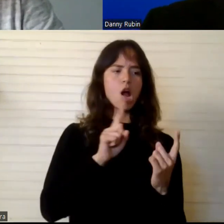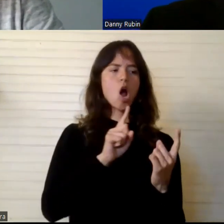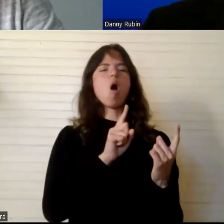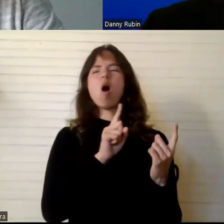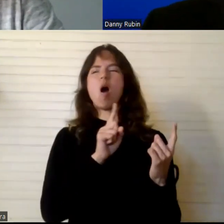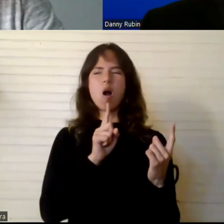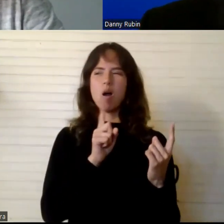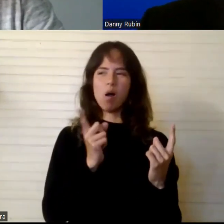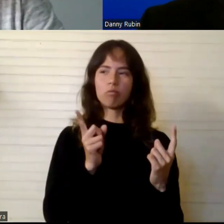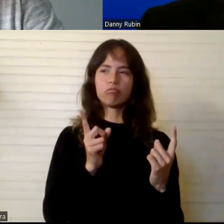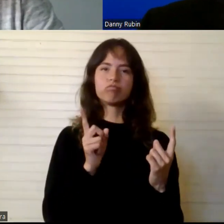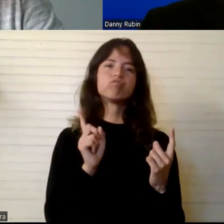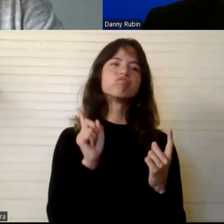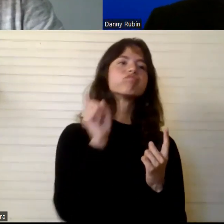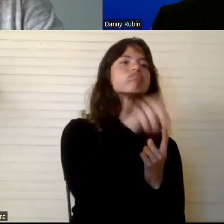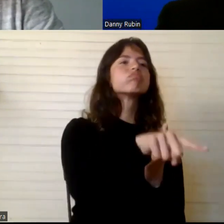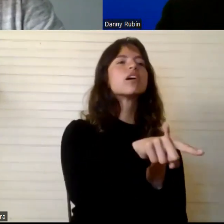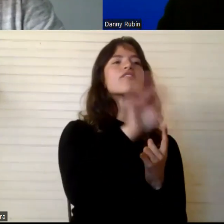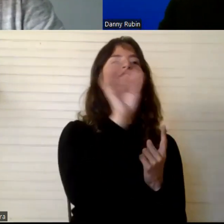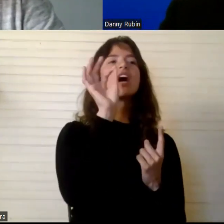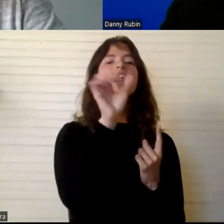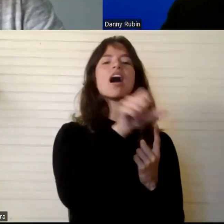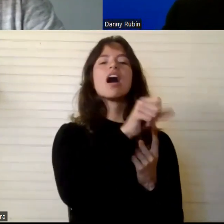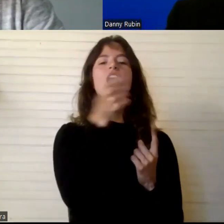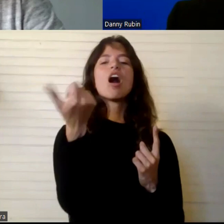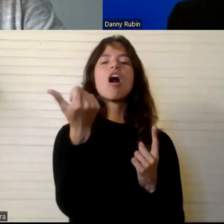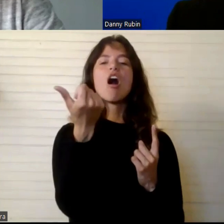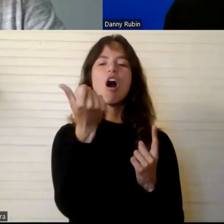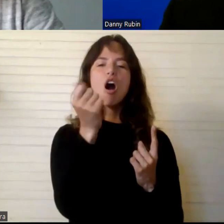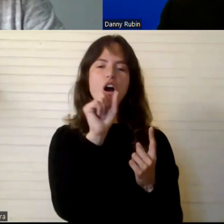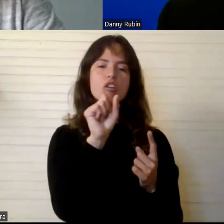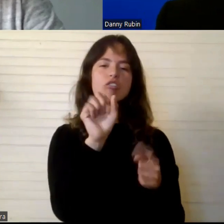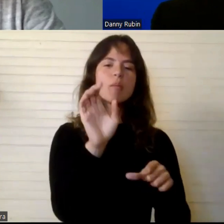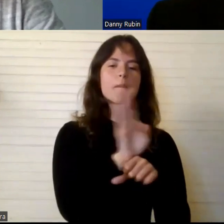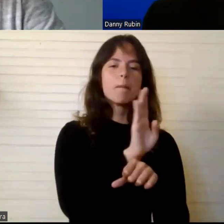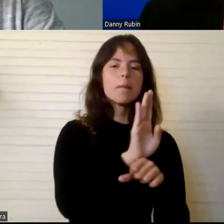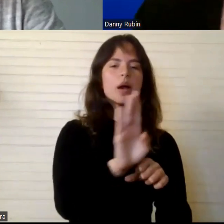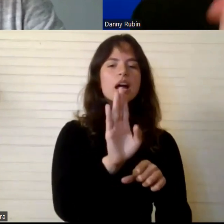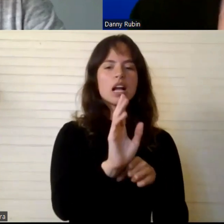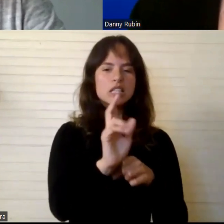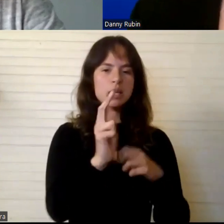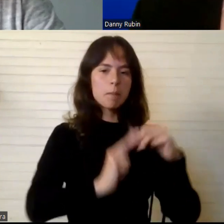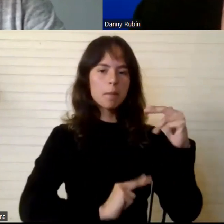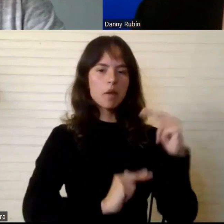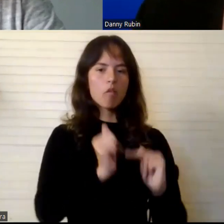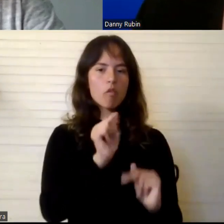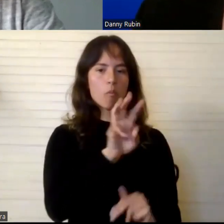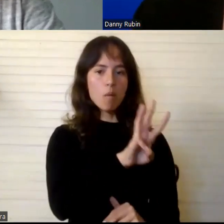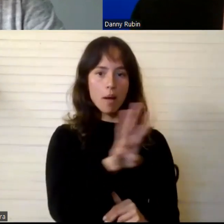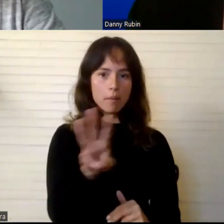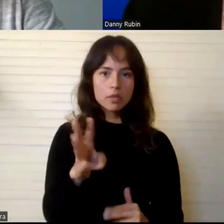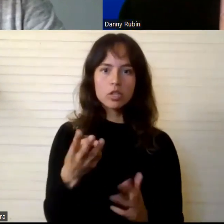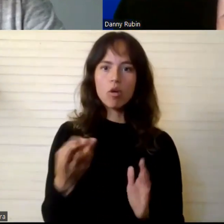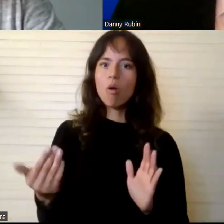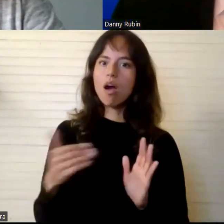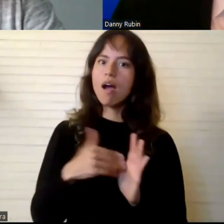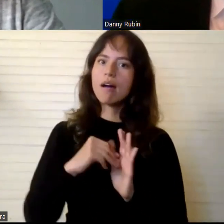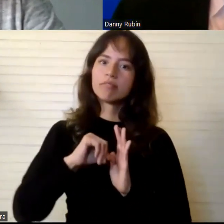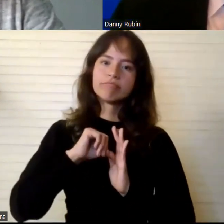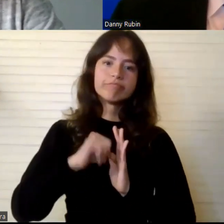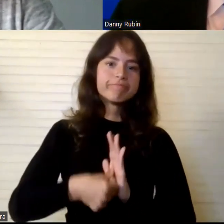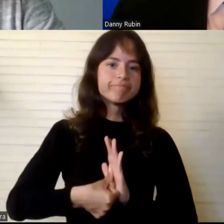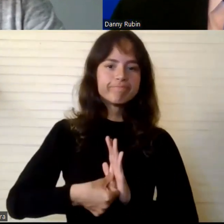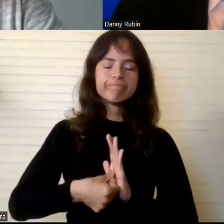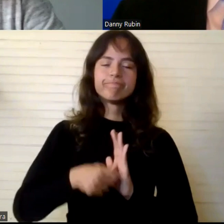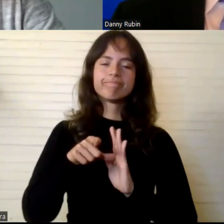now, and even more so over the next forever. Yeah. Um, I want to go back to what I mentioned at the